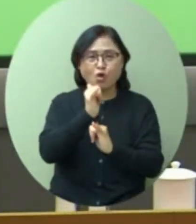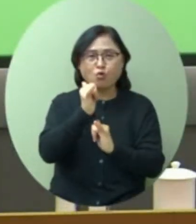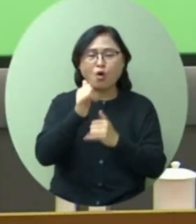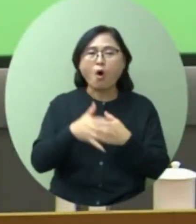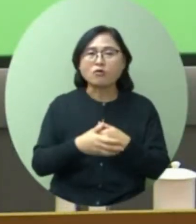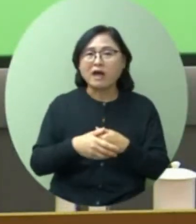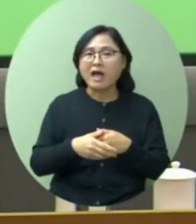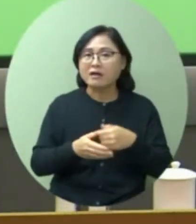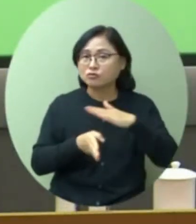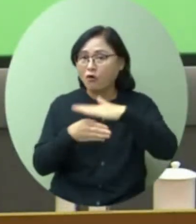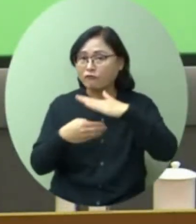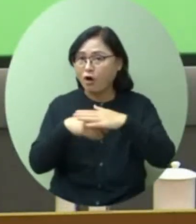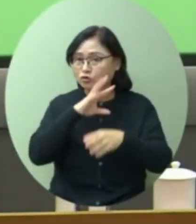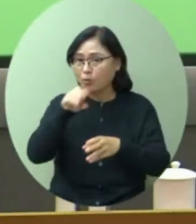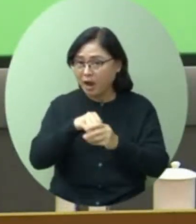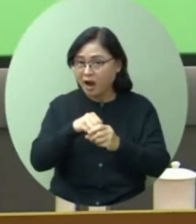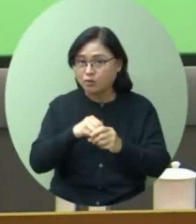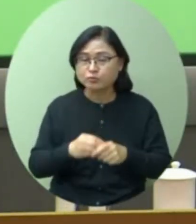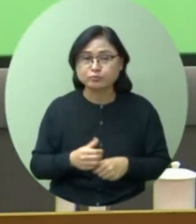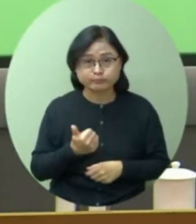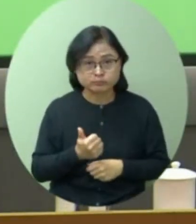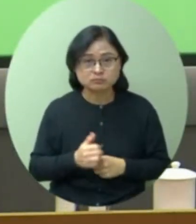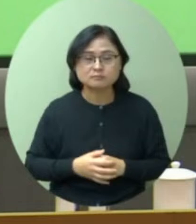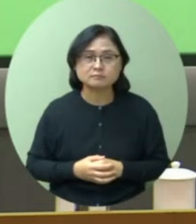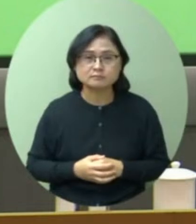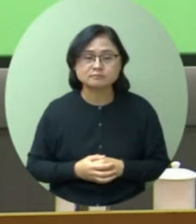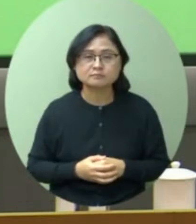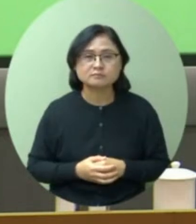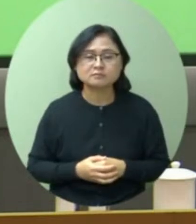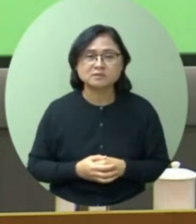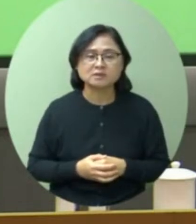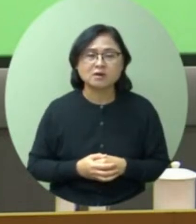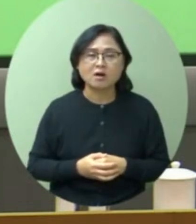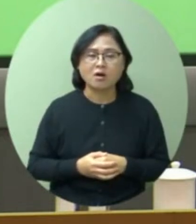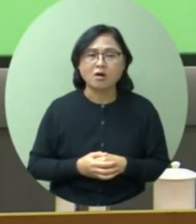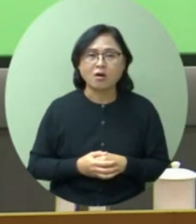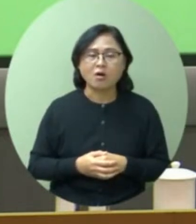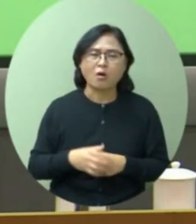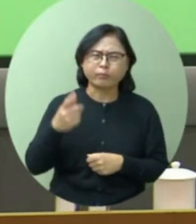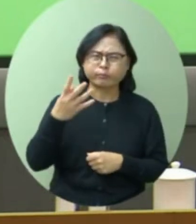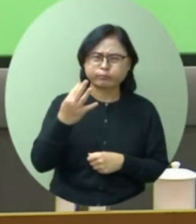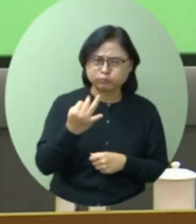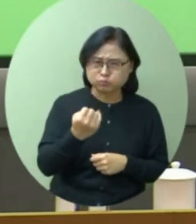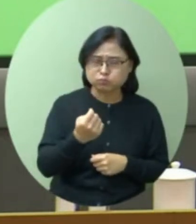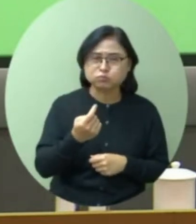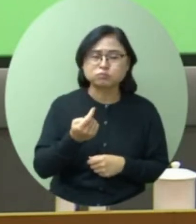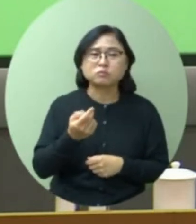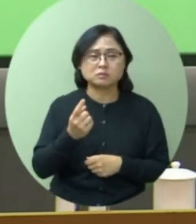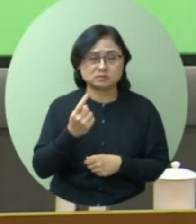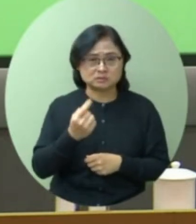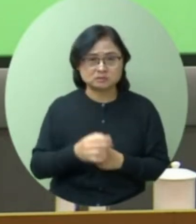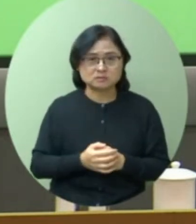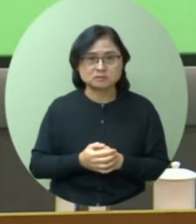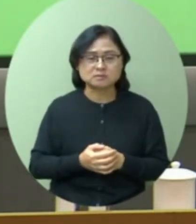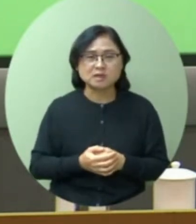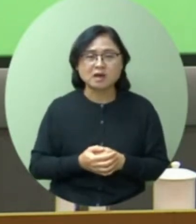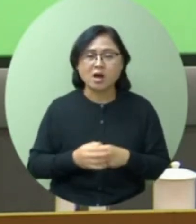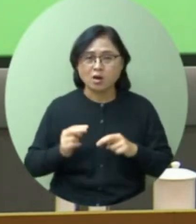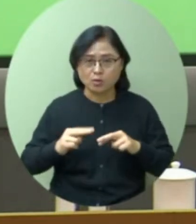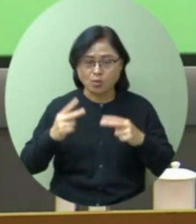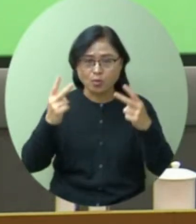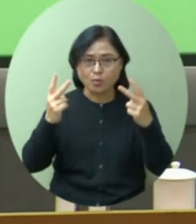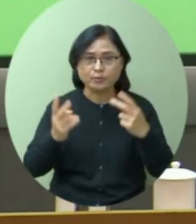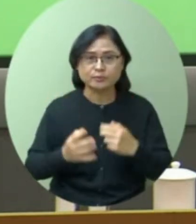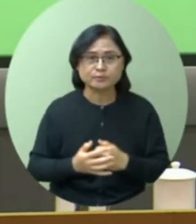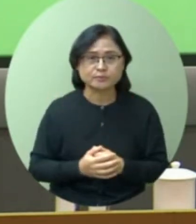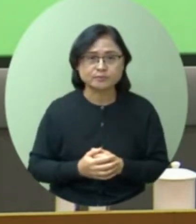the political reform has been settled at this moment with